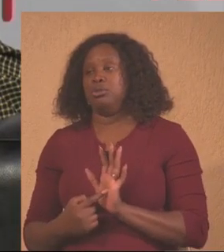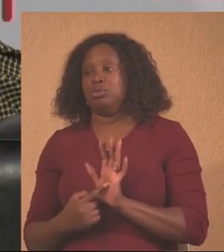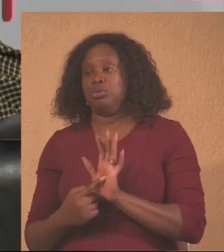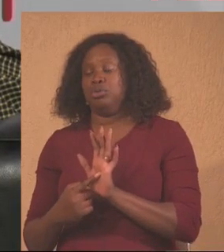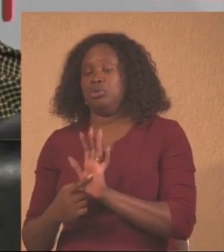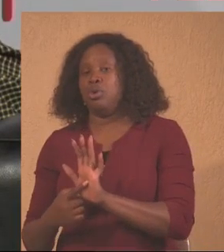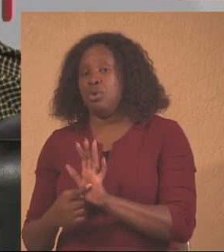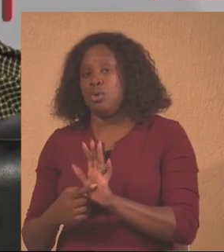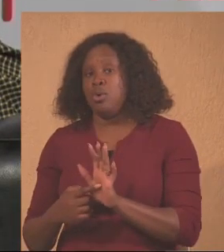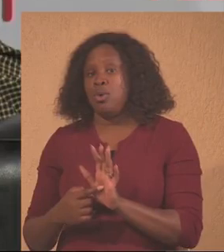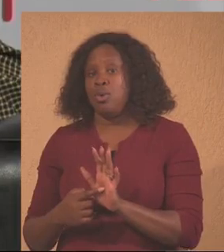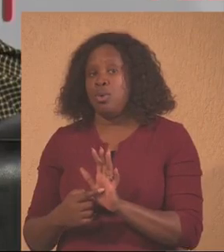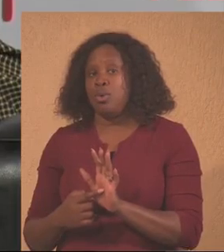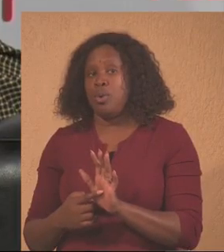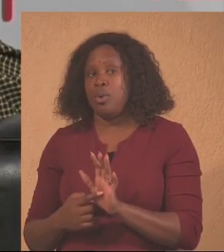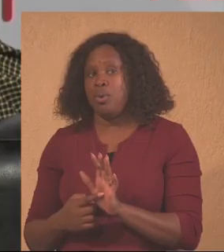well,